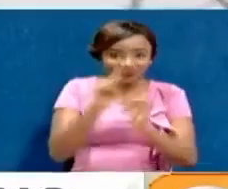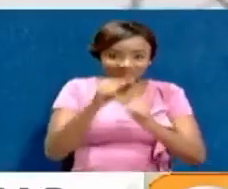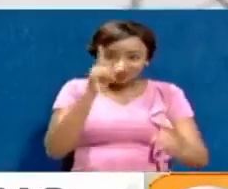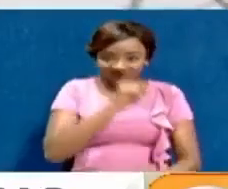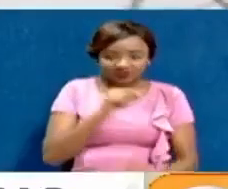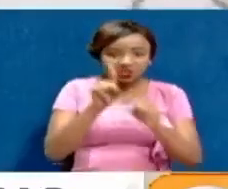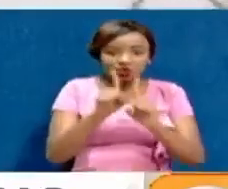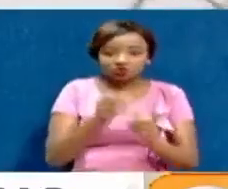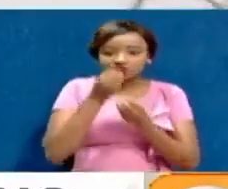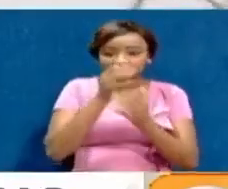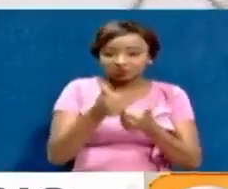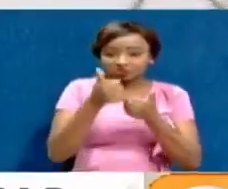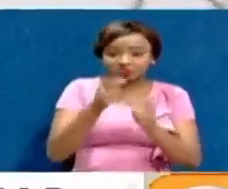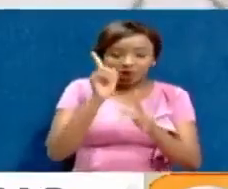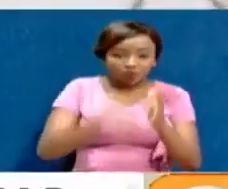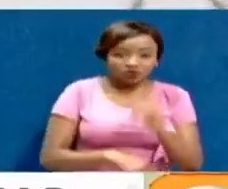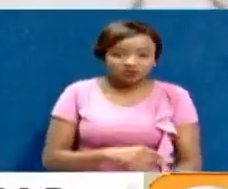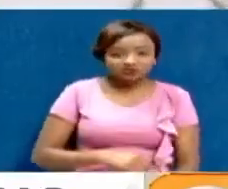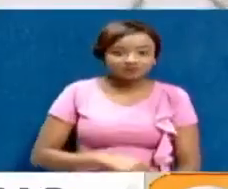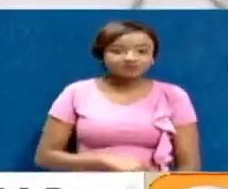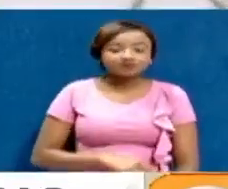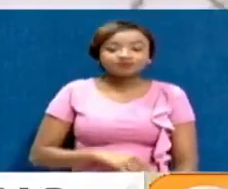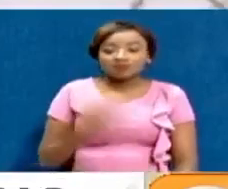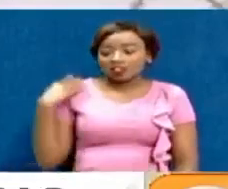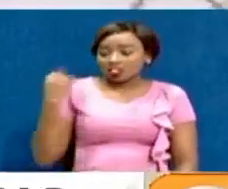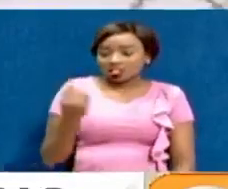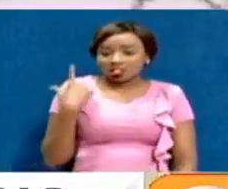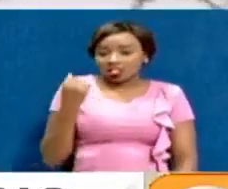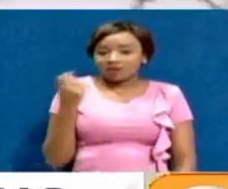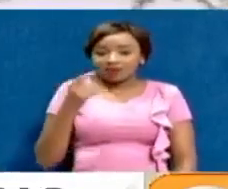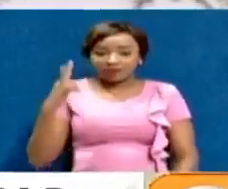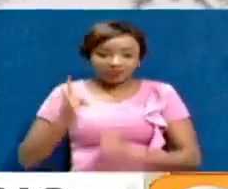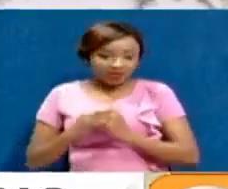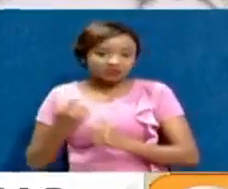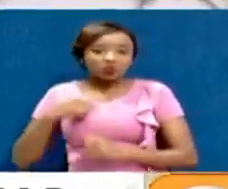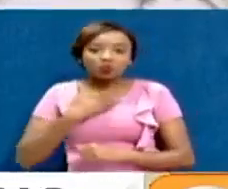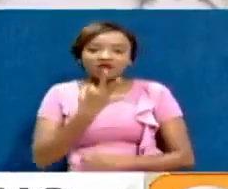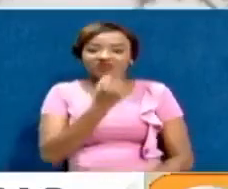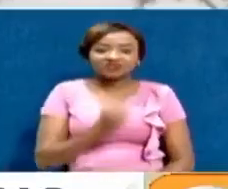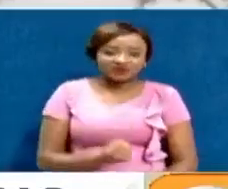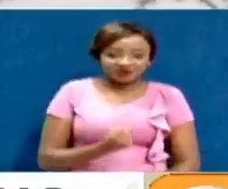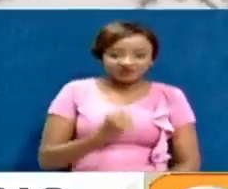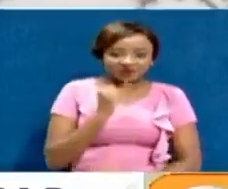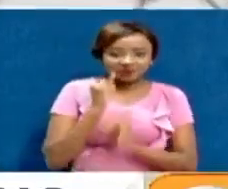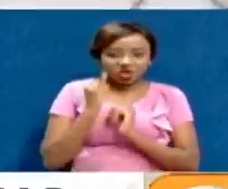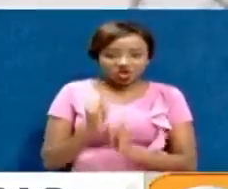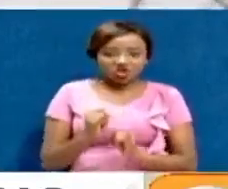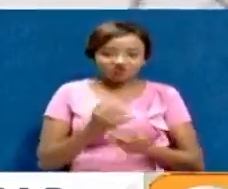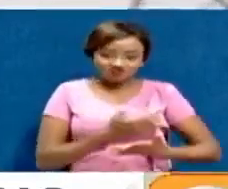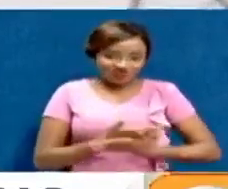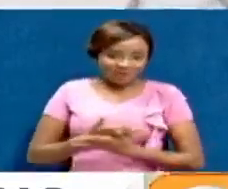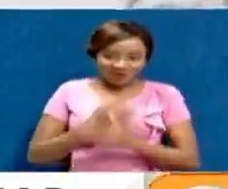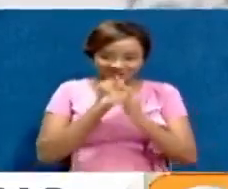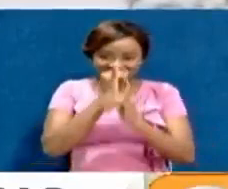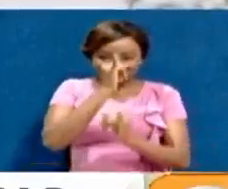good news is that in the last 8 months, we had 35 new baby